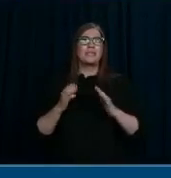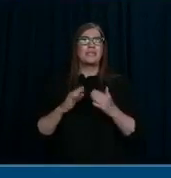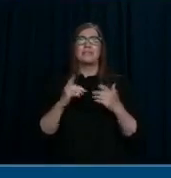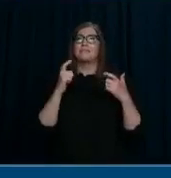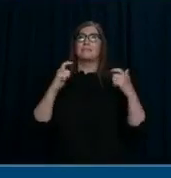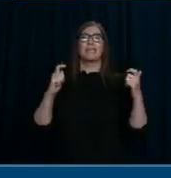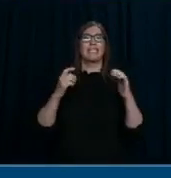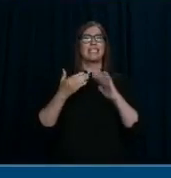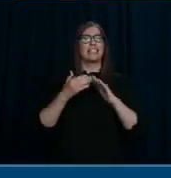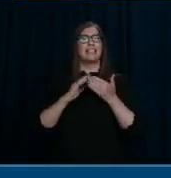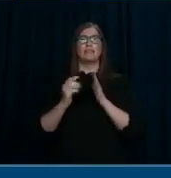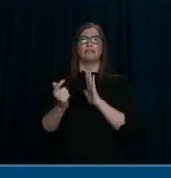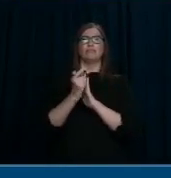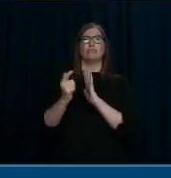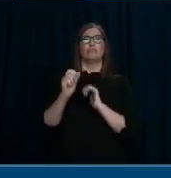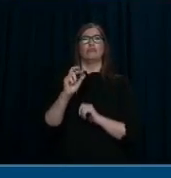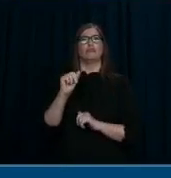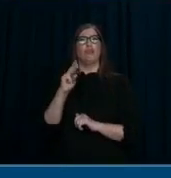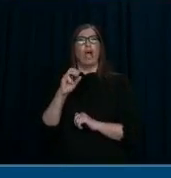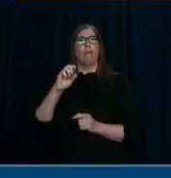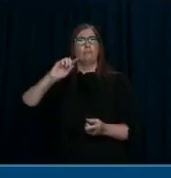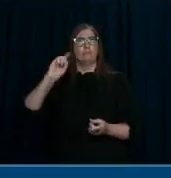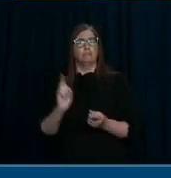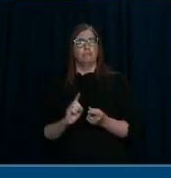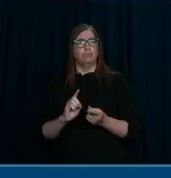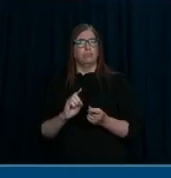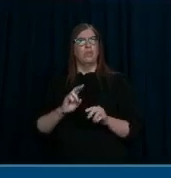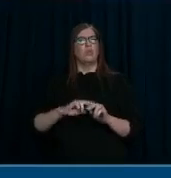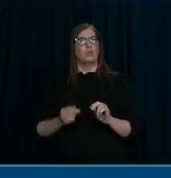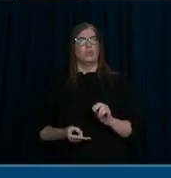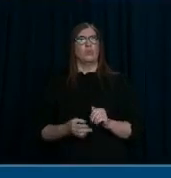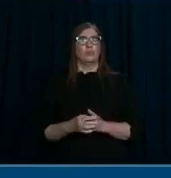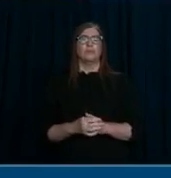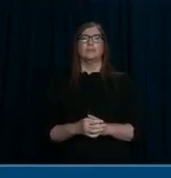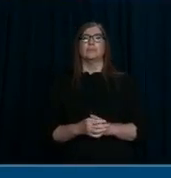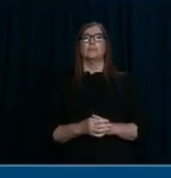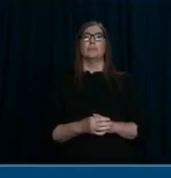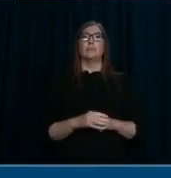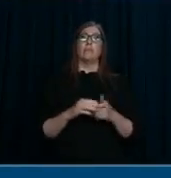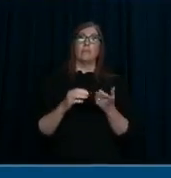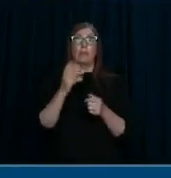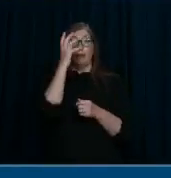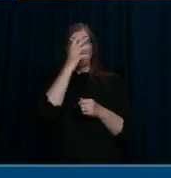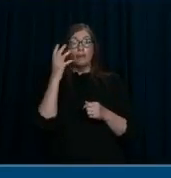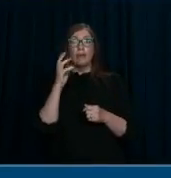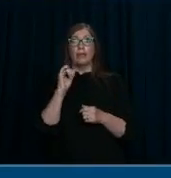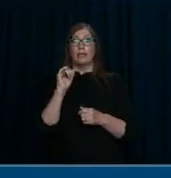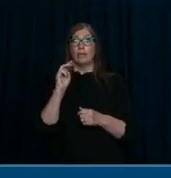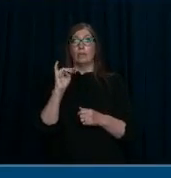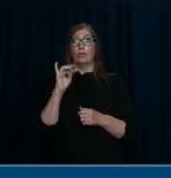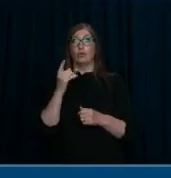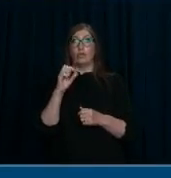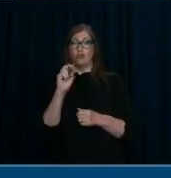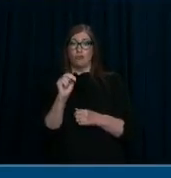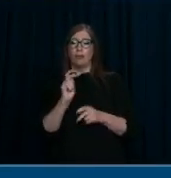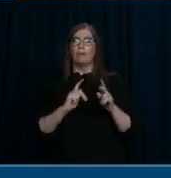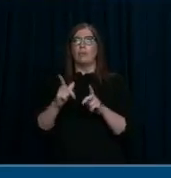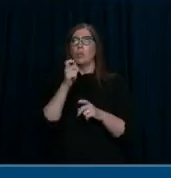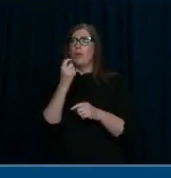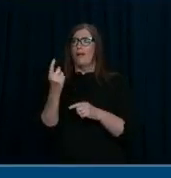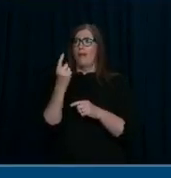big cities, crime is down. So immigration, even those that are coming